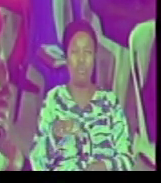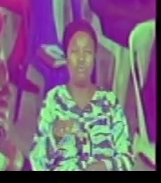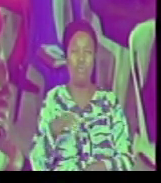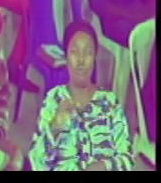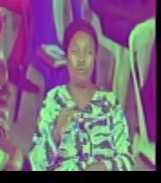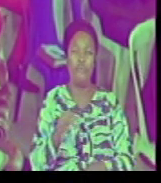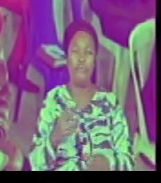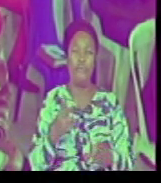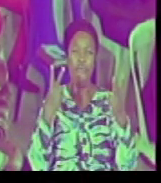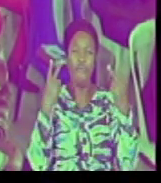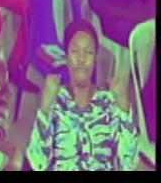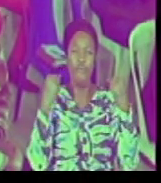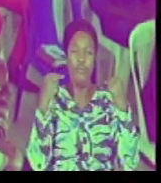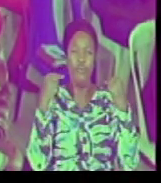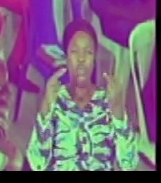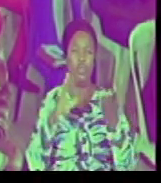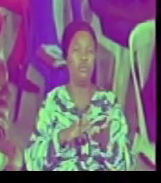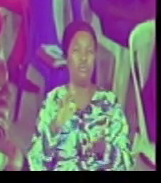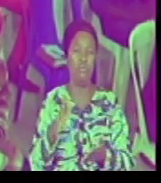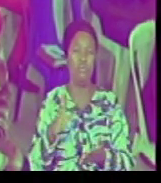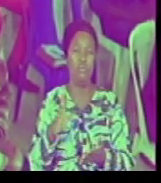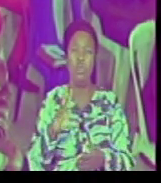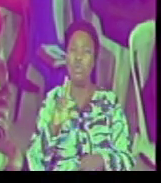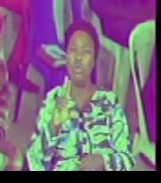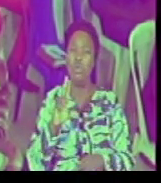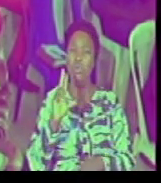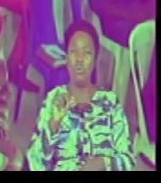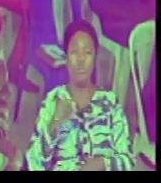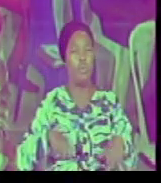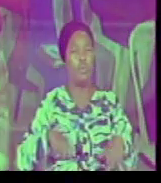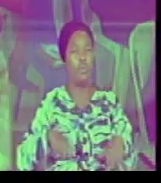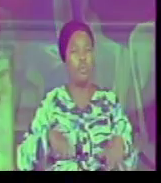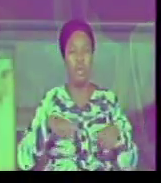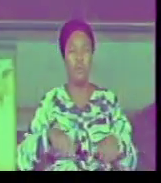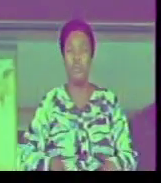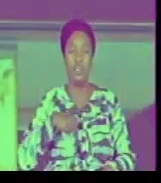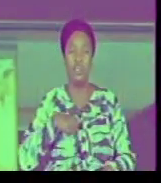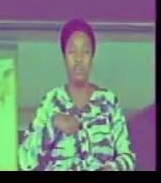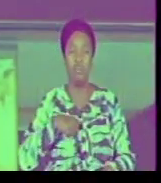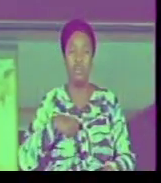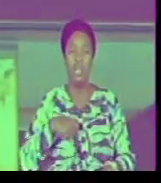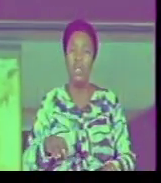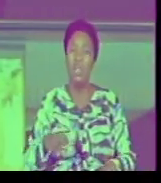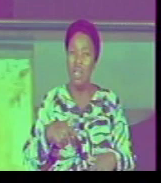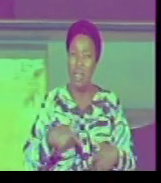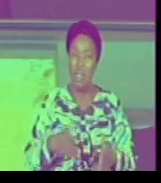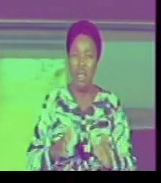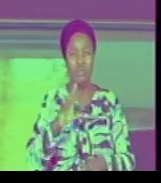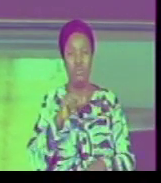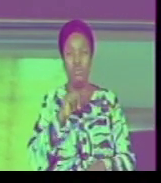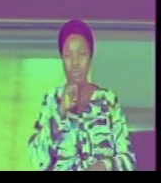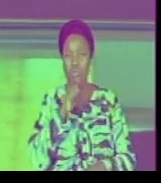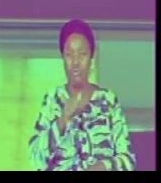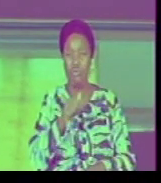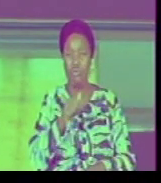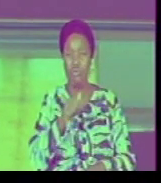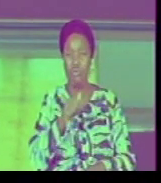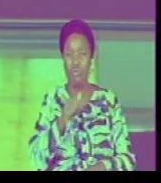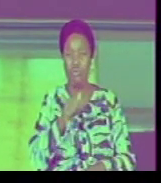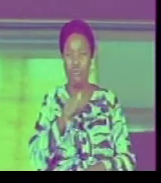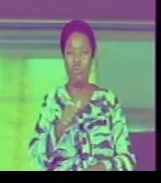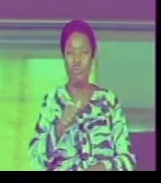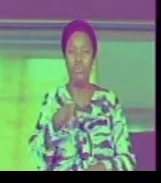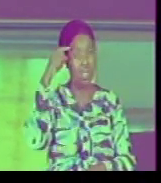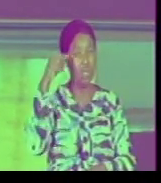other hand, let not Paul think of himself lower than he